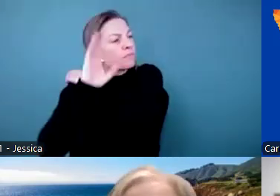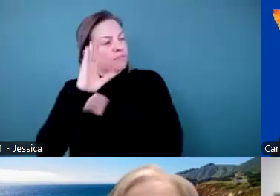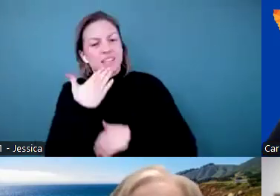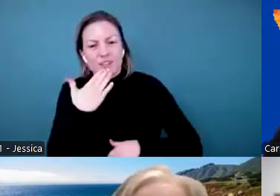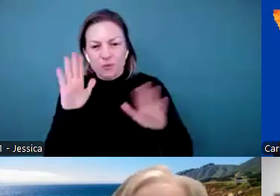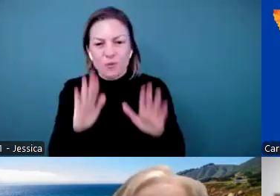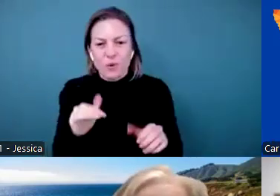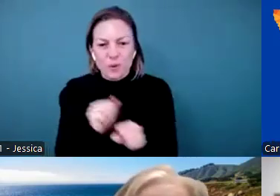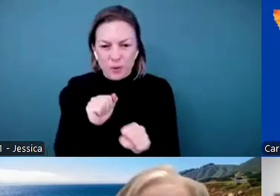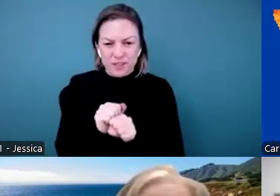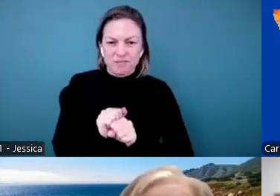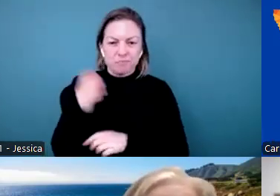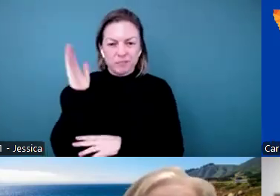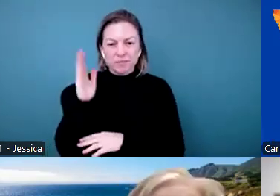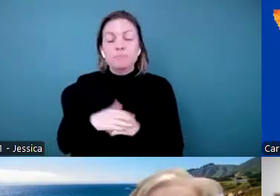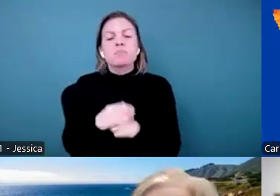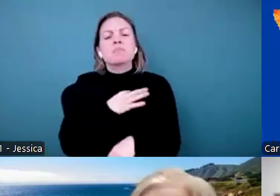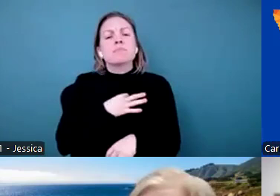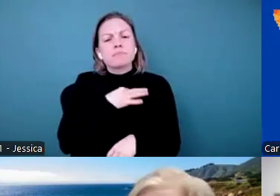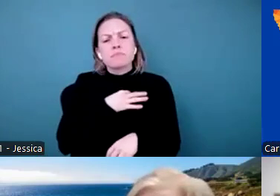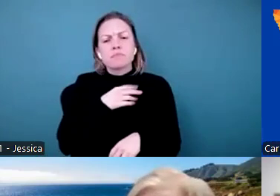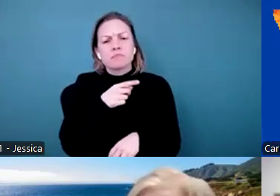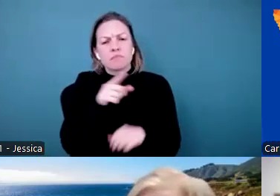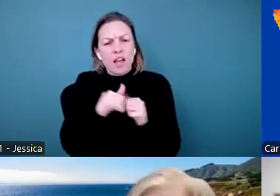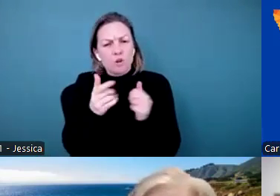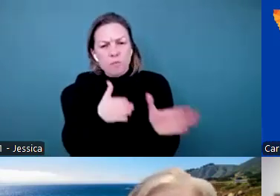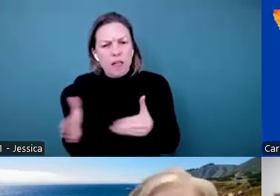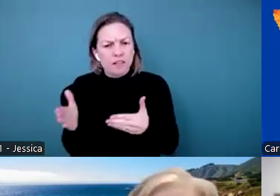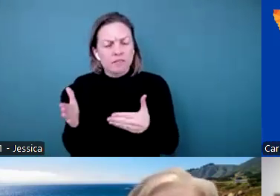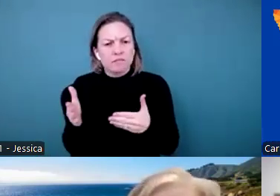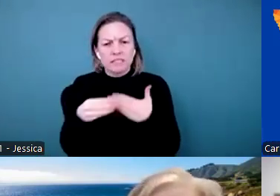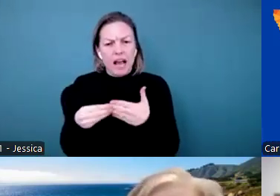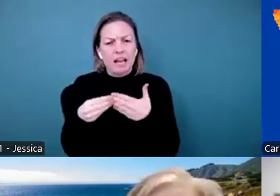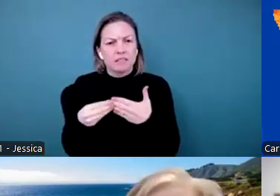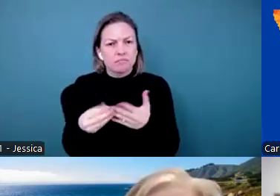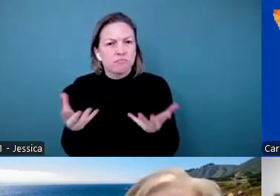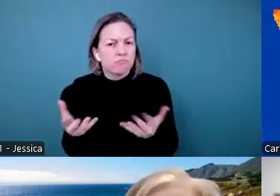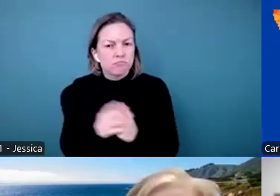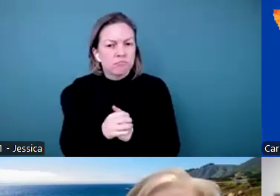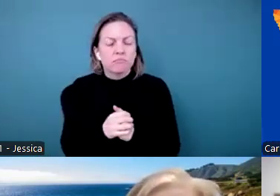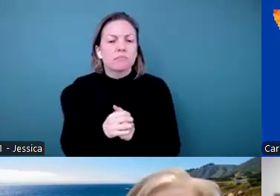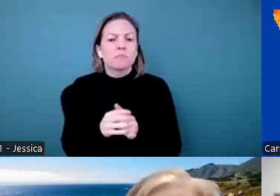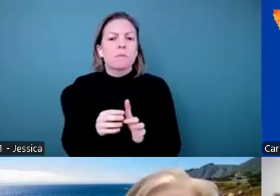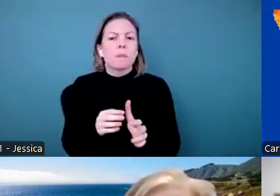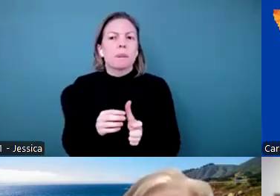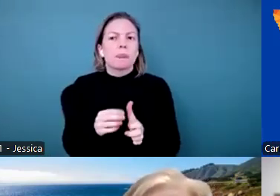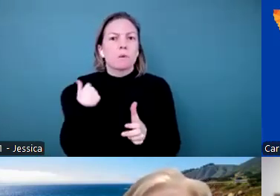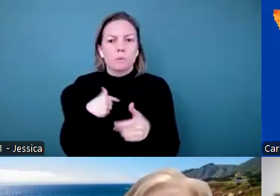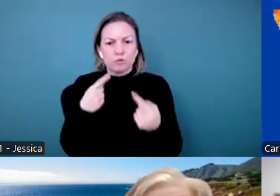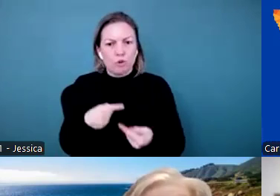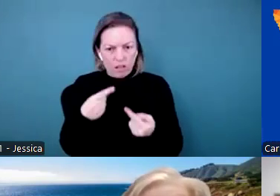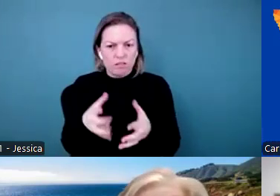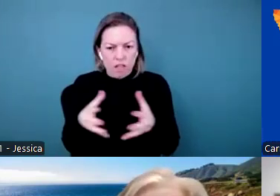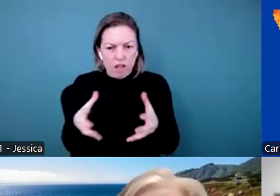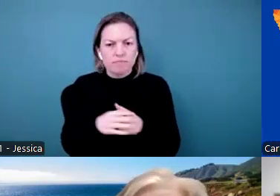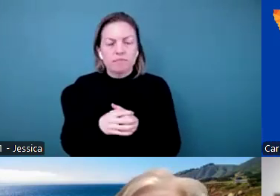great presentation. I was curious about how the team plans to do the guide. So, we struggle with this a lot. Like,